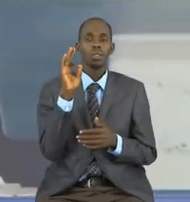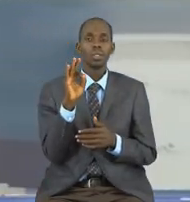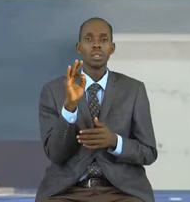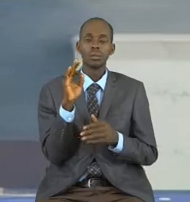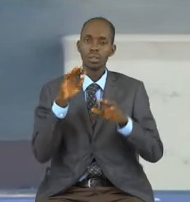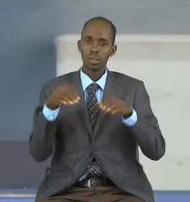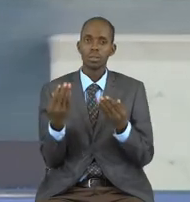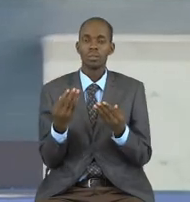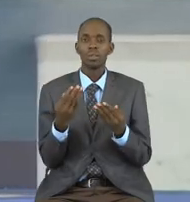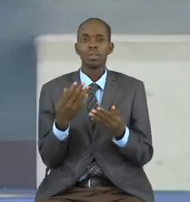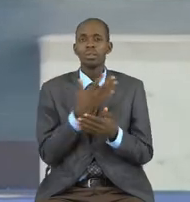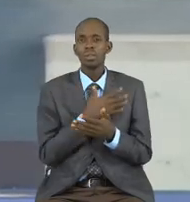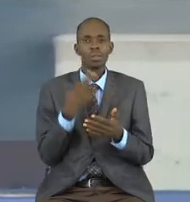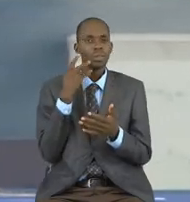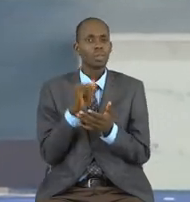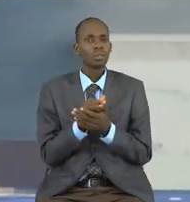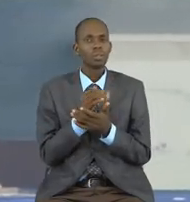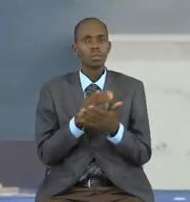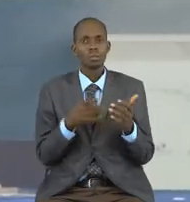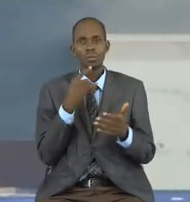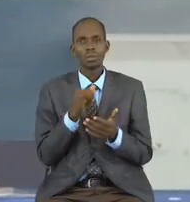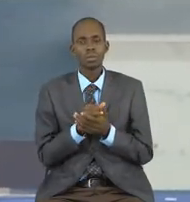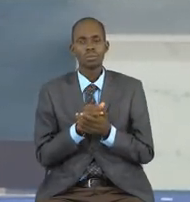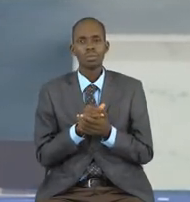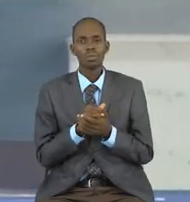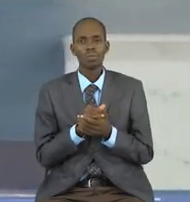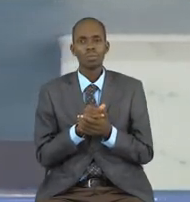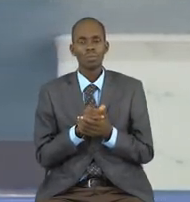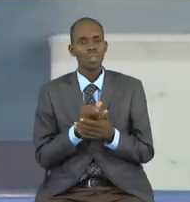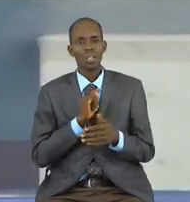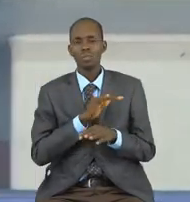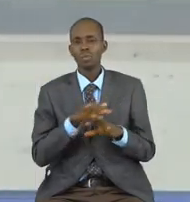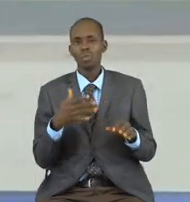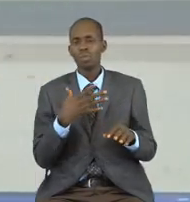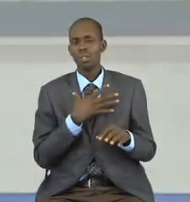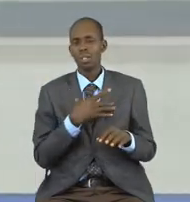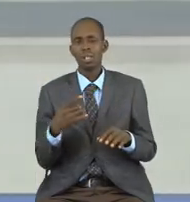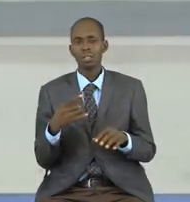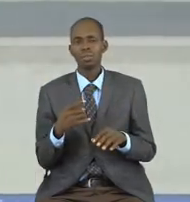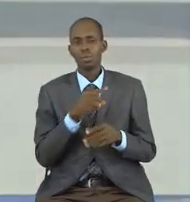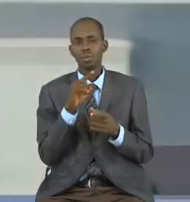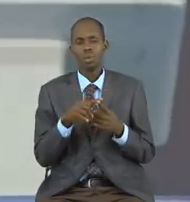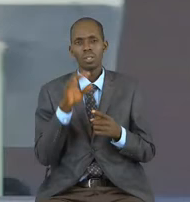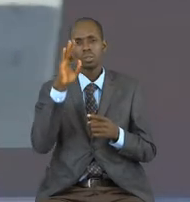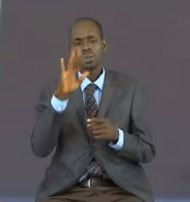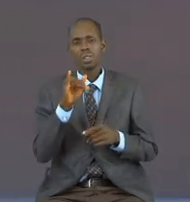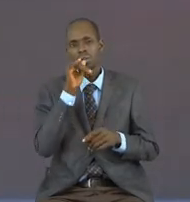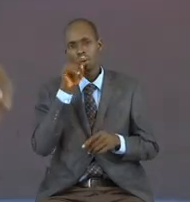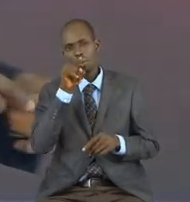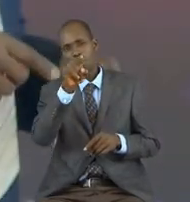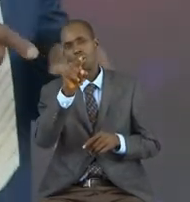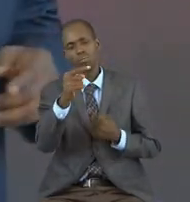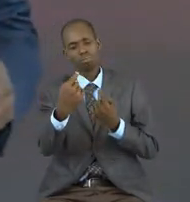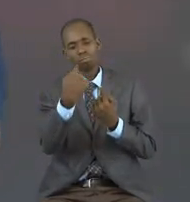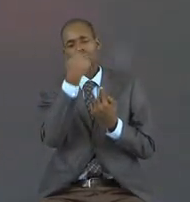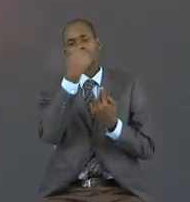like pointing. You know, the preacher is always pointing like this. And then when he points, it's like he's looking at me and I dodge